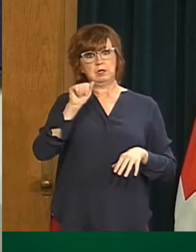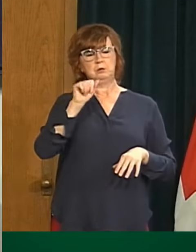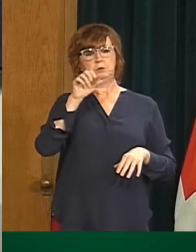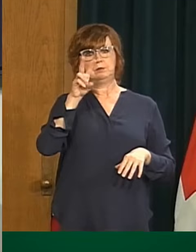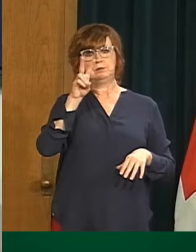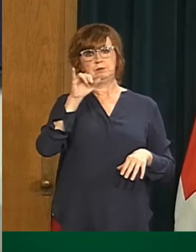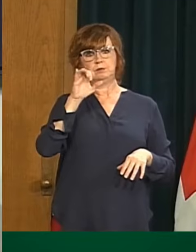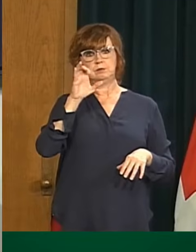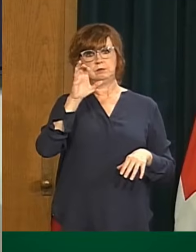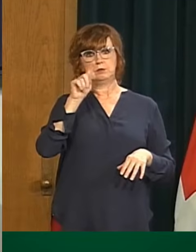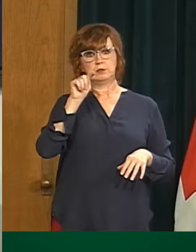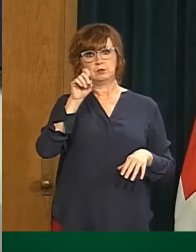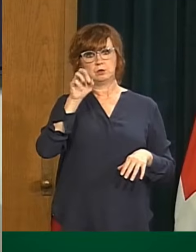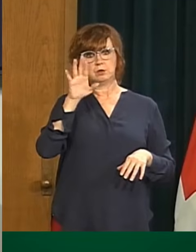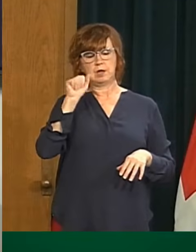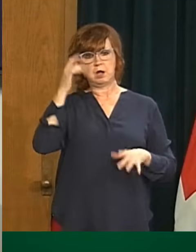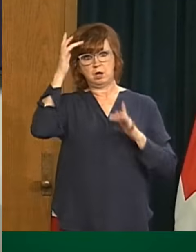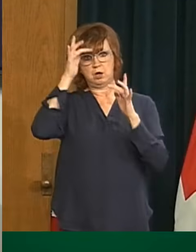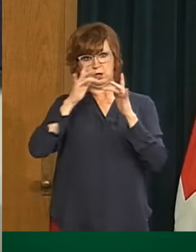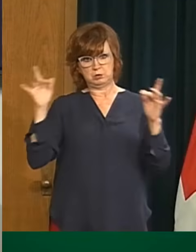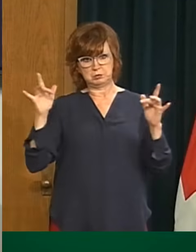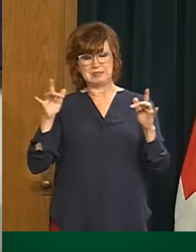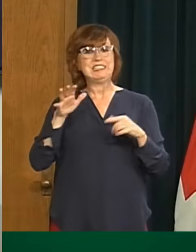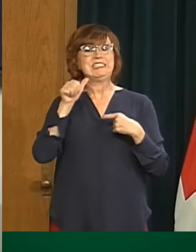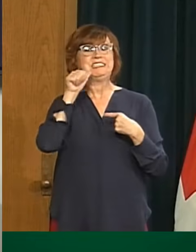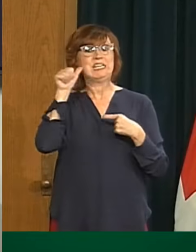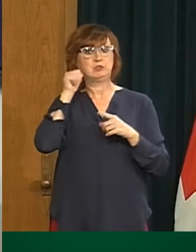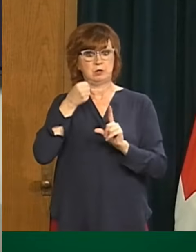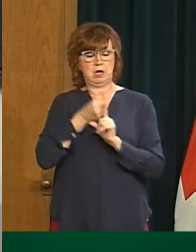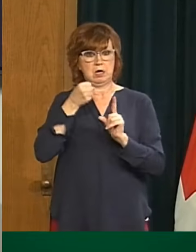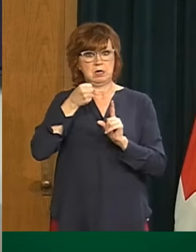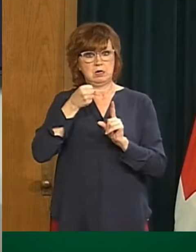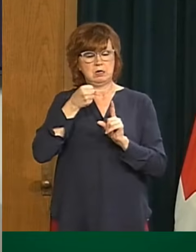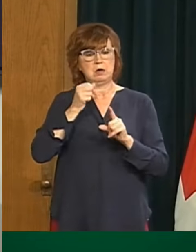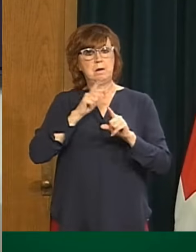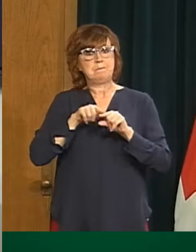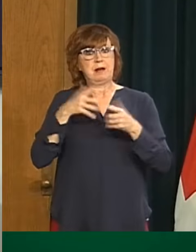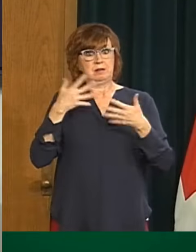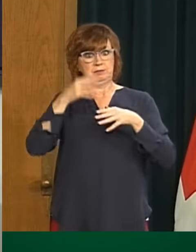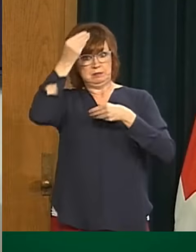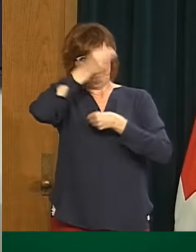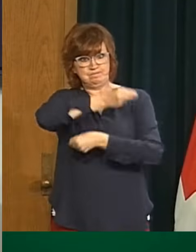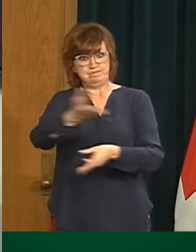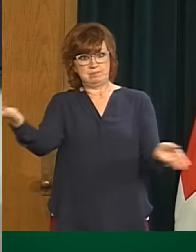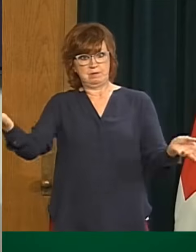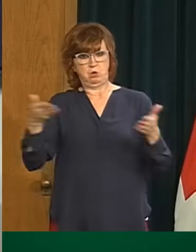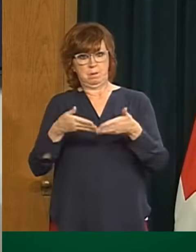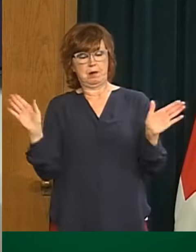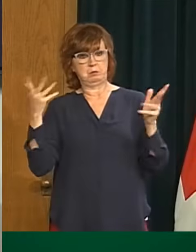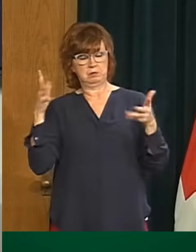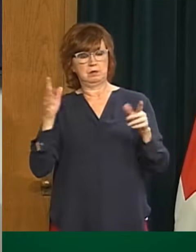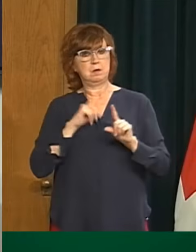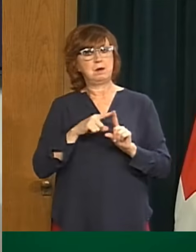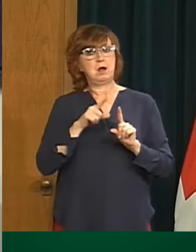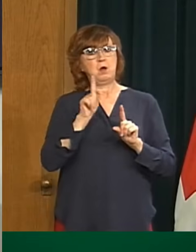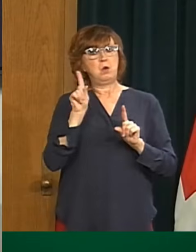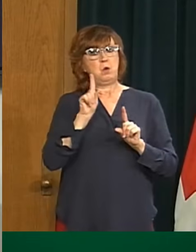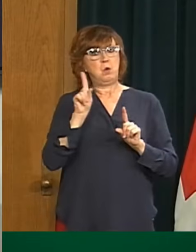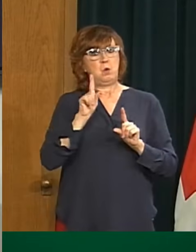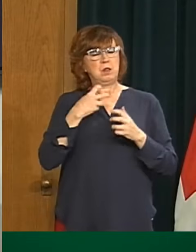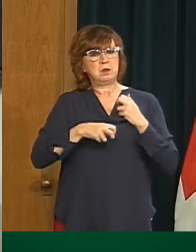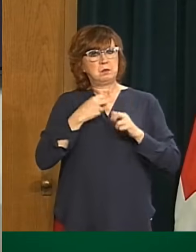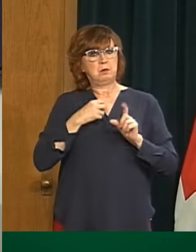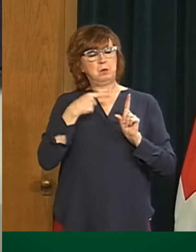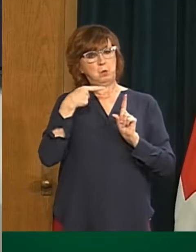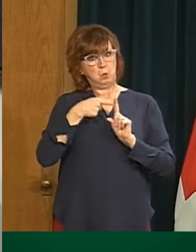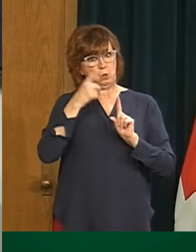public notification has already gone out. This outbreak involves only one patient, although because there was a prolonged period